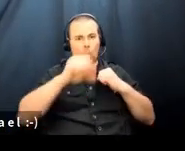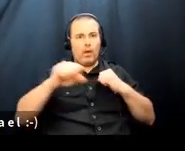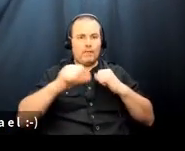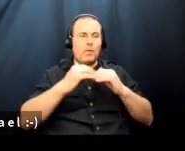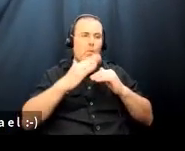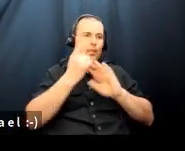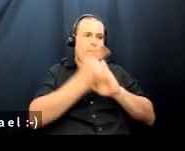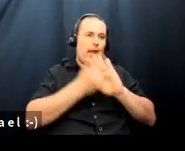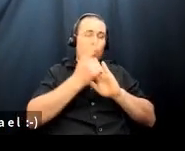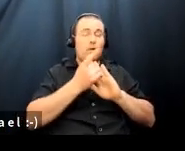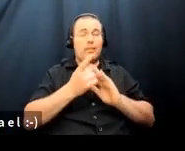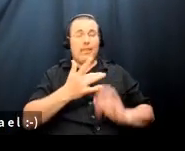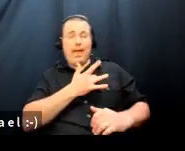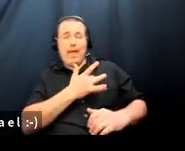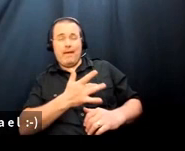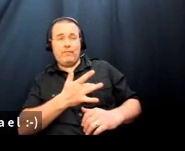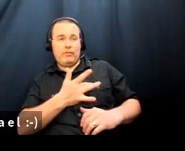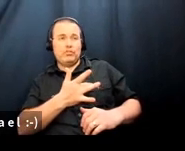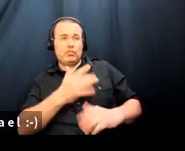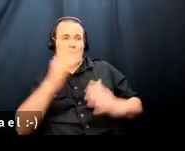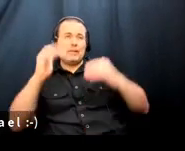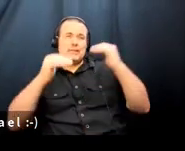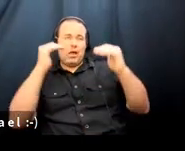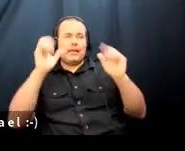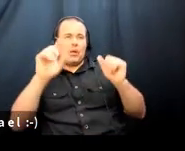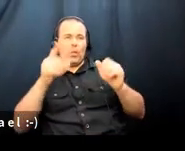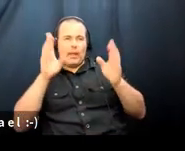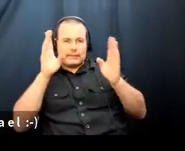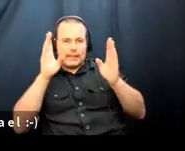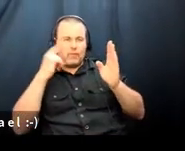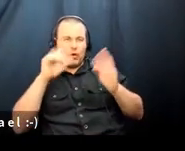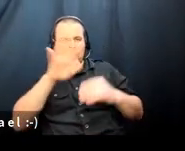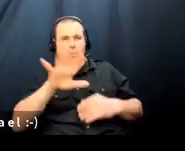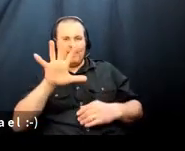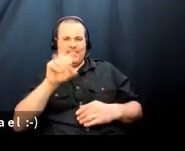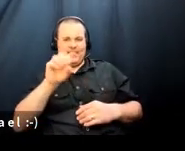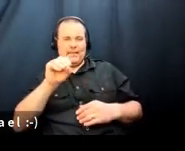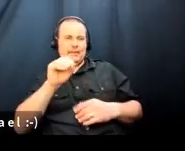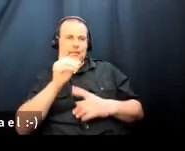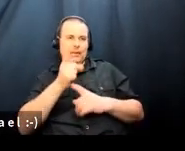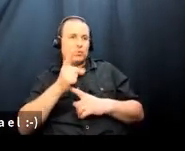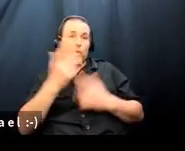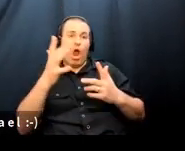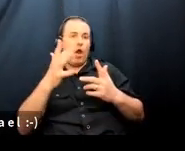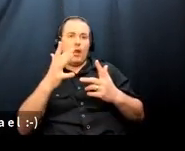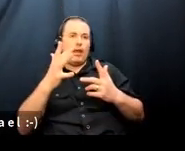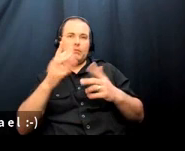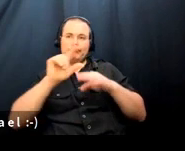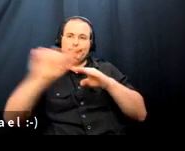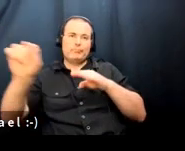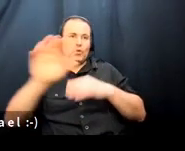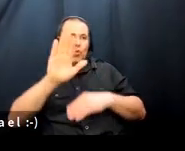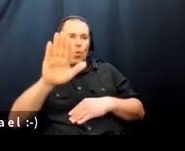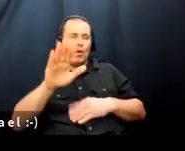average adult, by the way, can only attend for about 50 minutes. So we're already over your attention span. So I hope I'm at